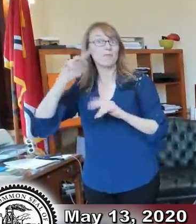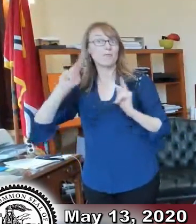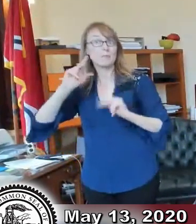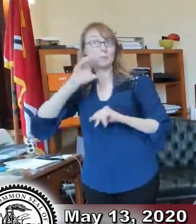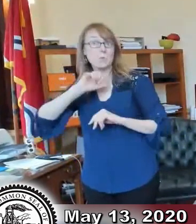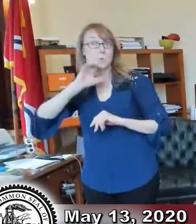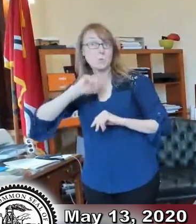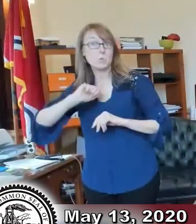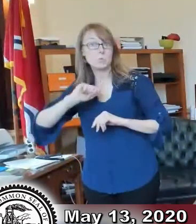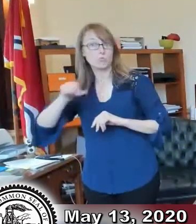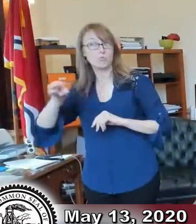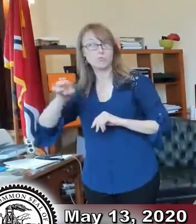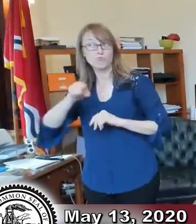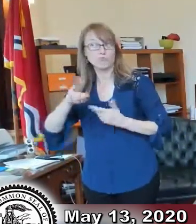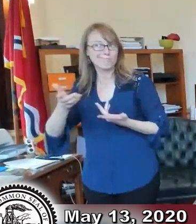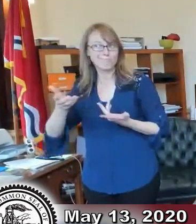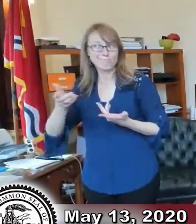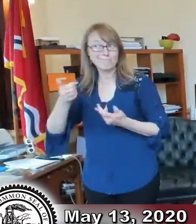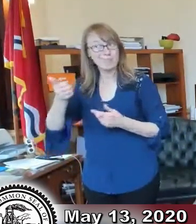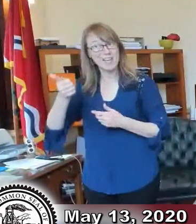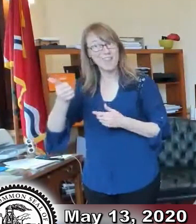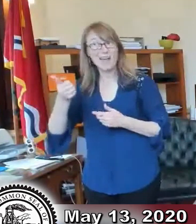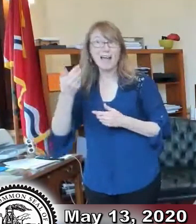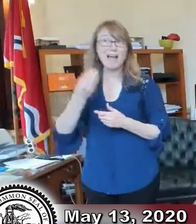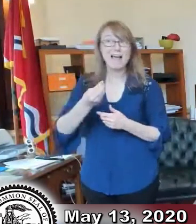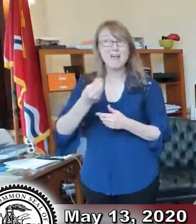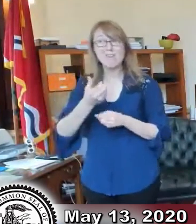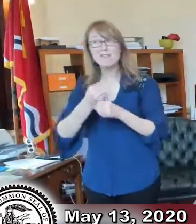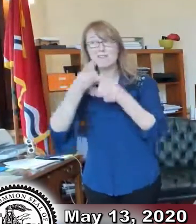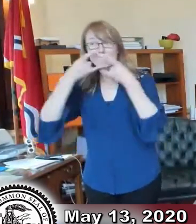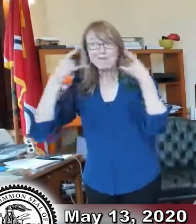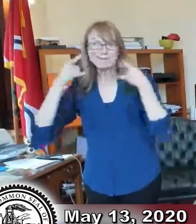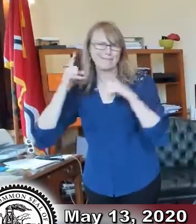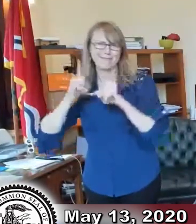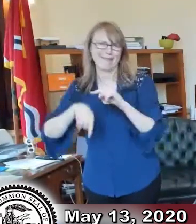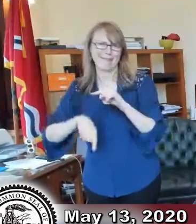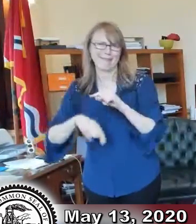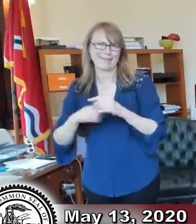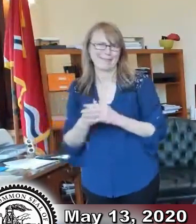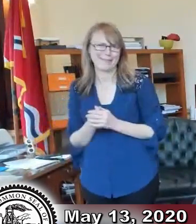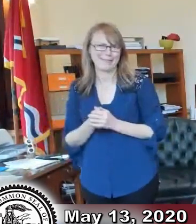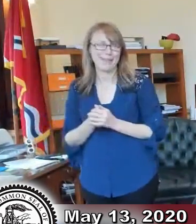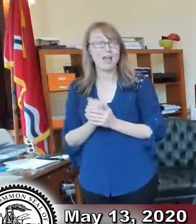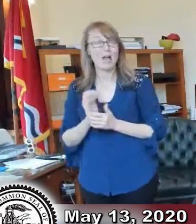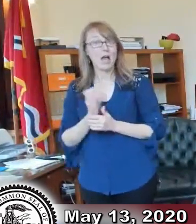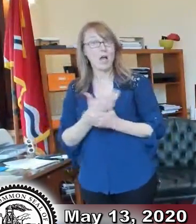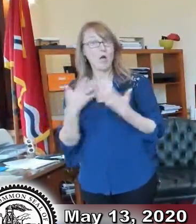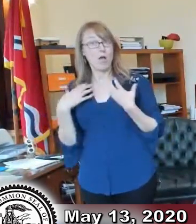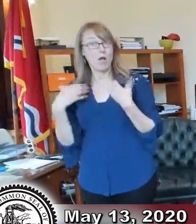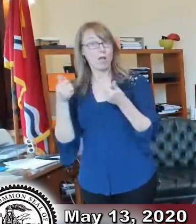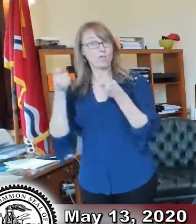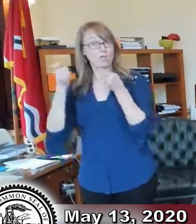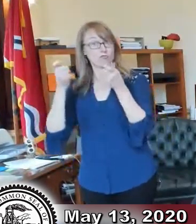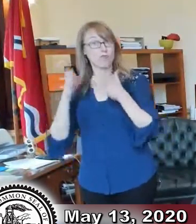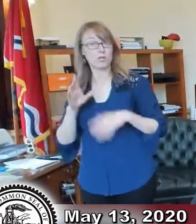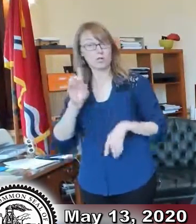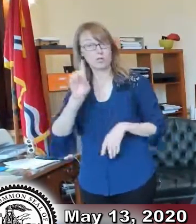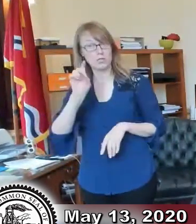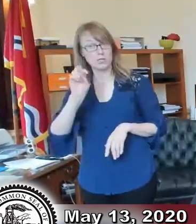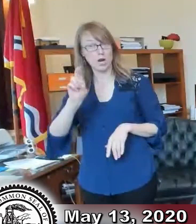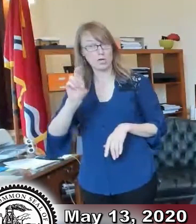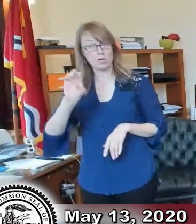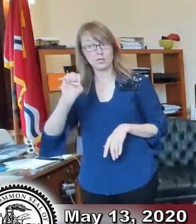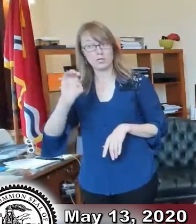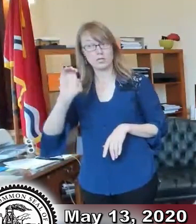they can't get out and get masks. The other thing that's happening is our health director, Dr. Eccles, is working